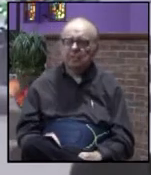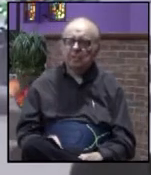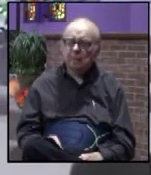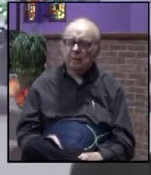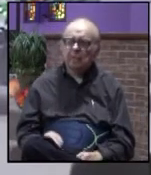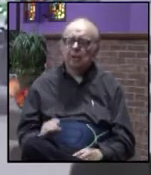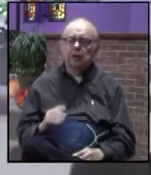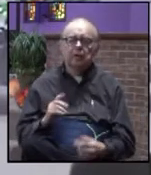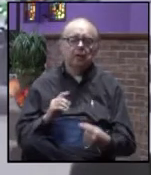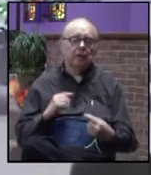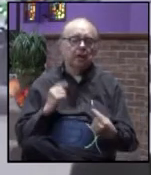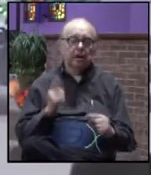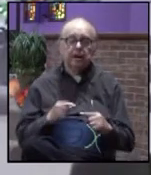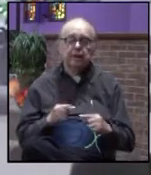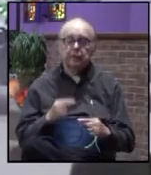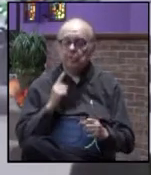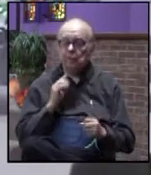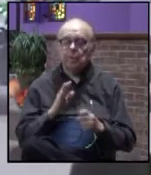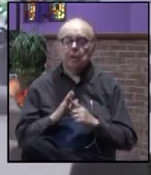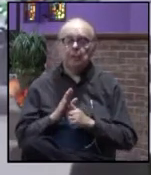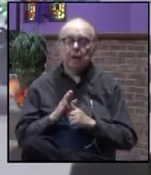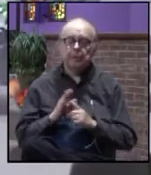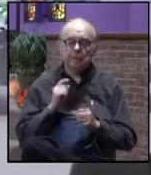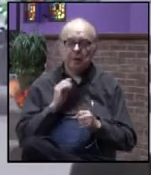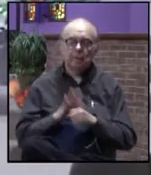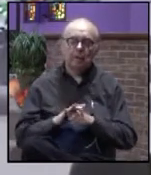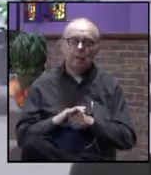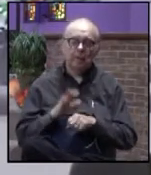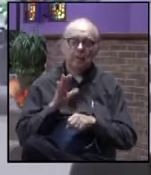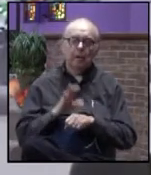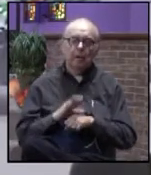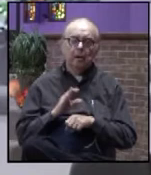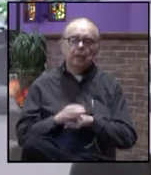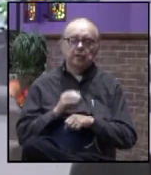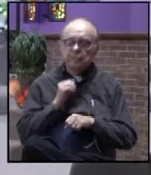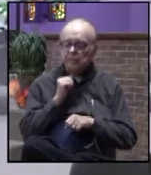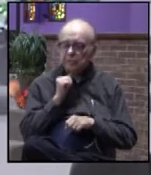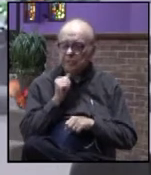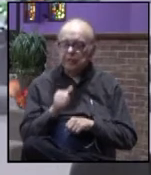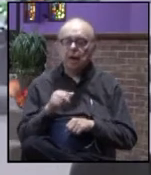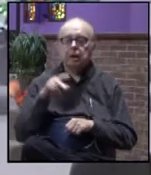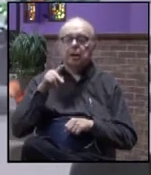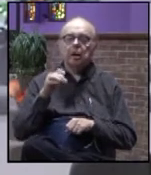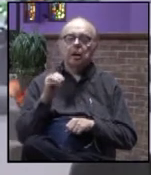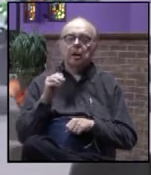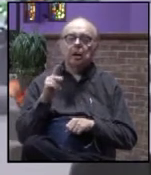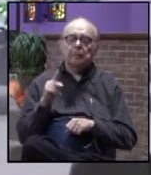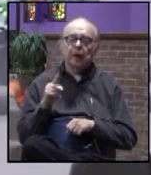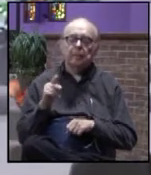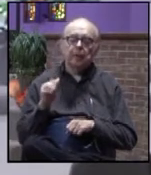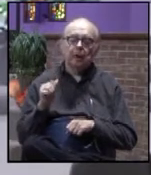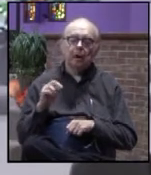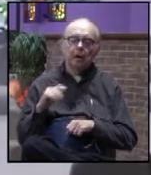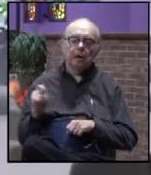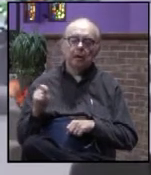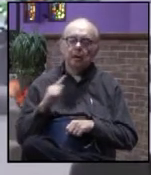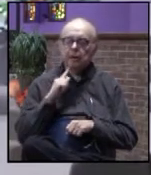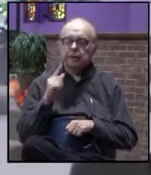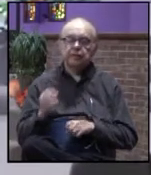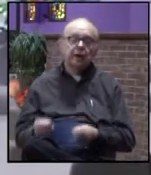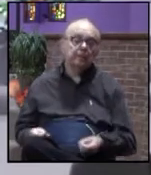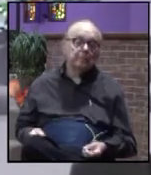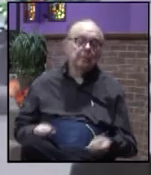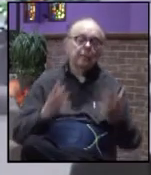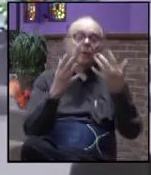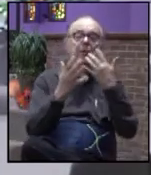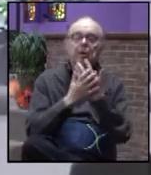Contrary to popular belief, the church is not pop art. where you just take and throw the paint on the wall